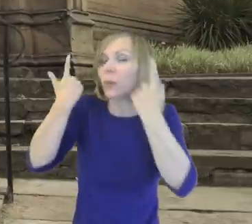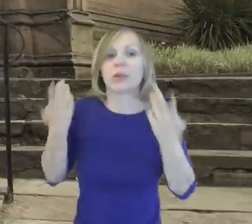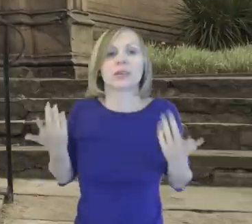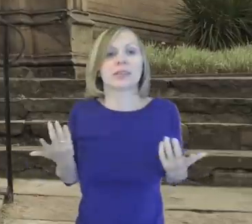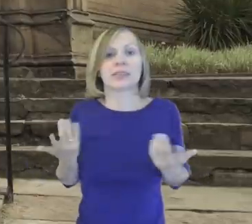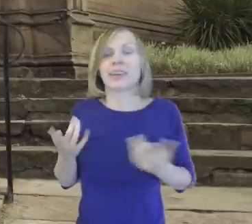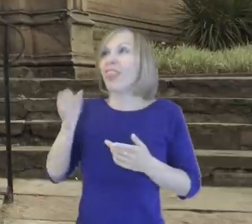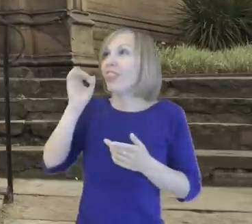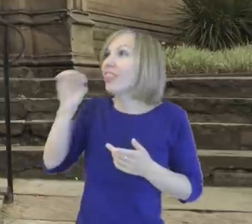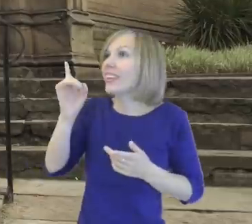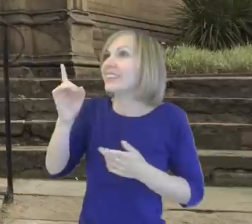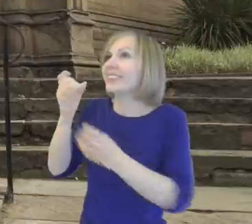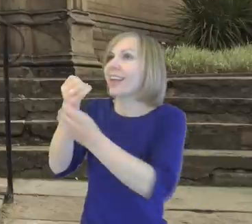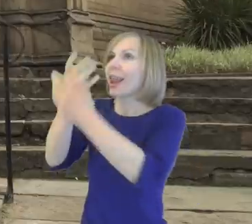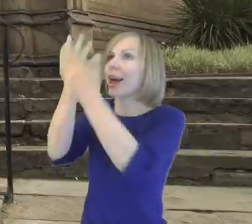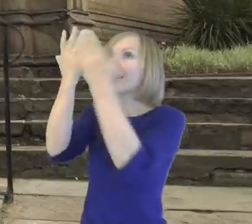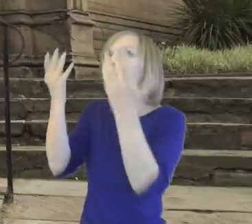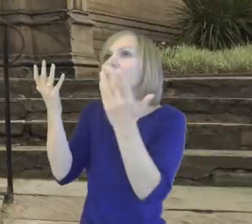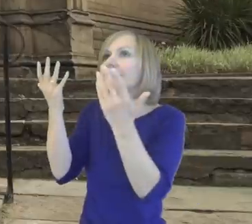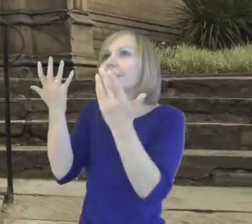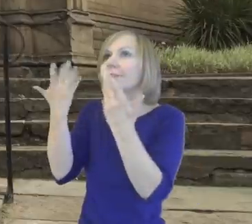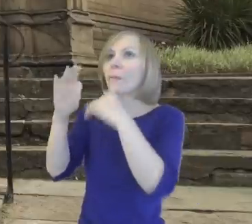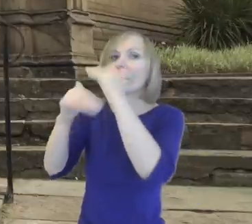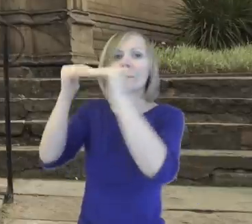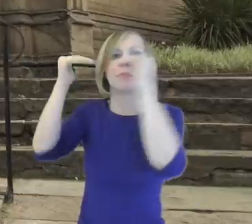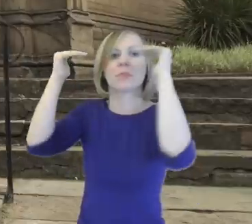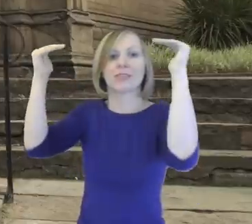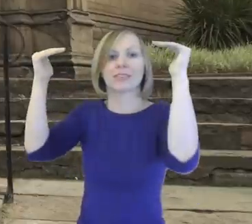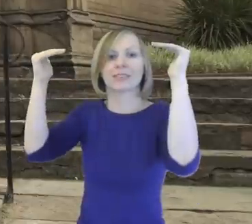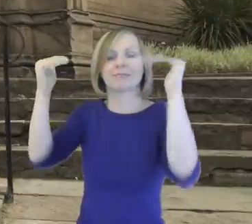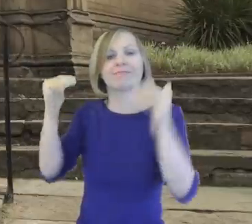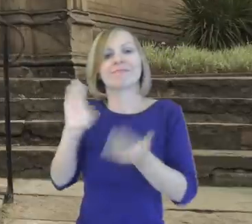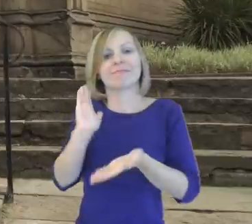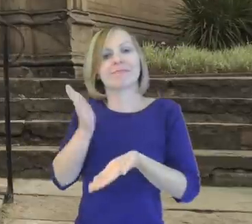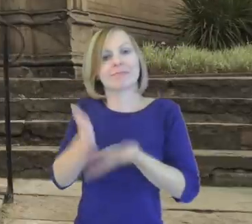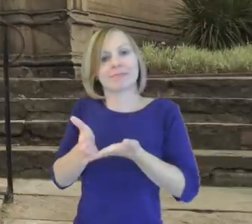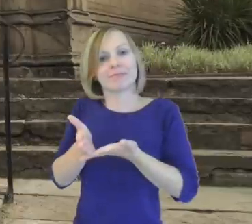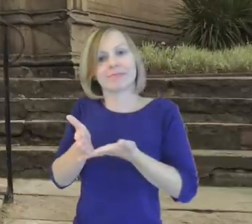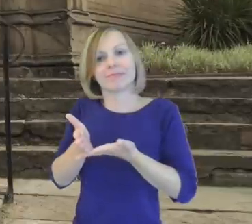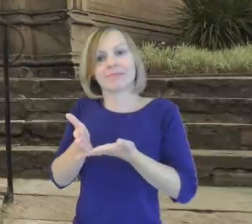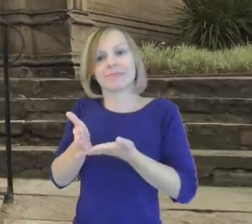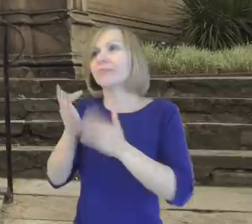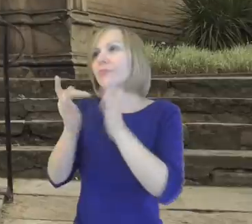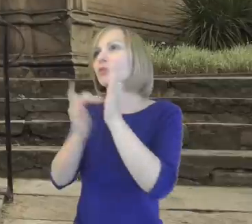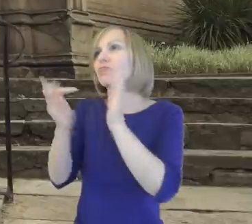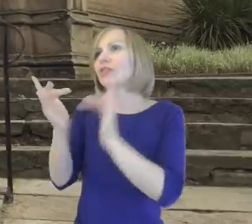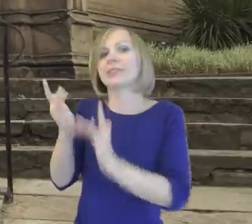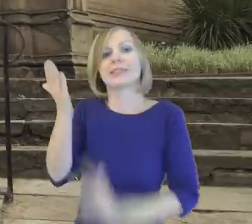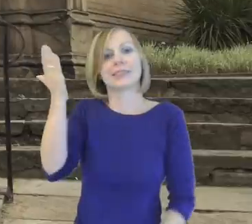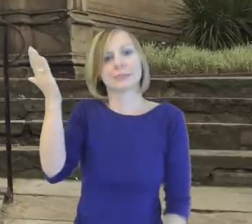light which is the dayspring from on high. This light is, of course, the light of Jesus